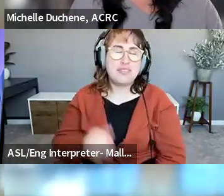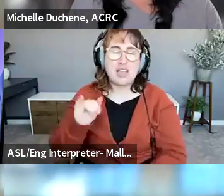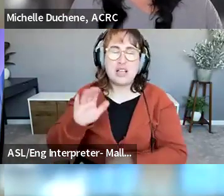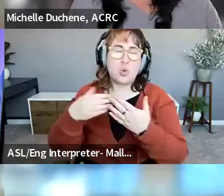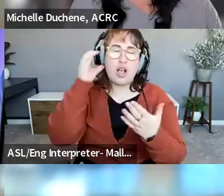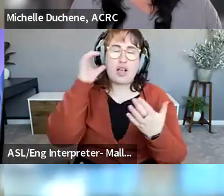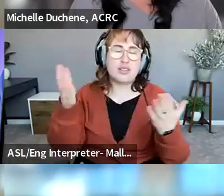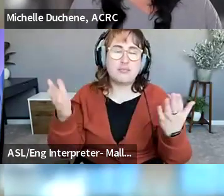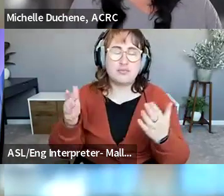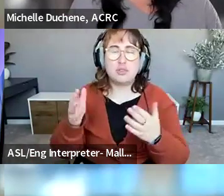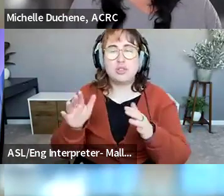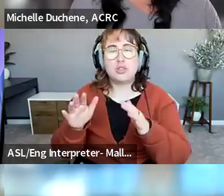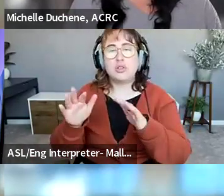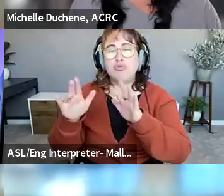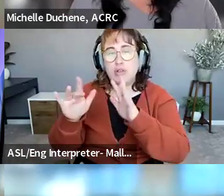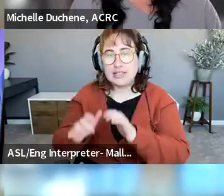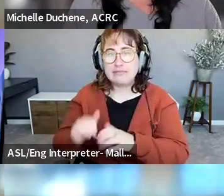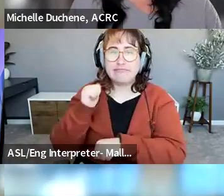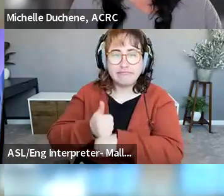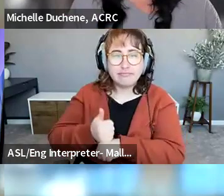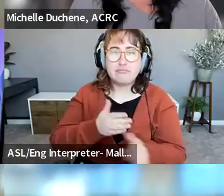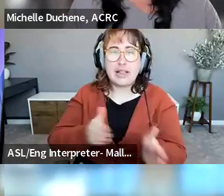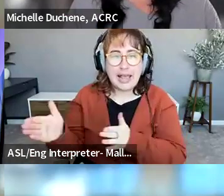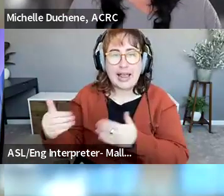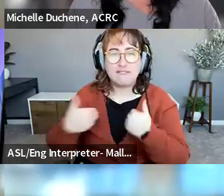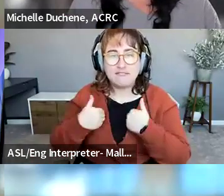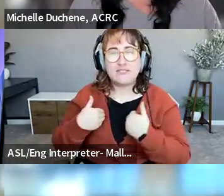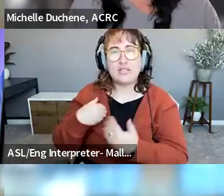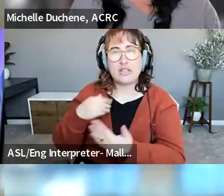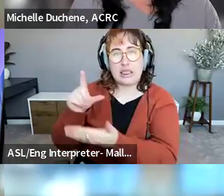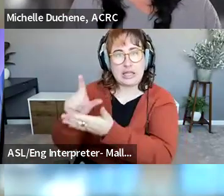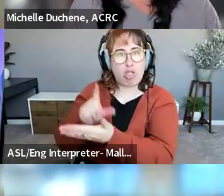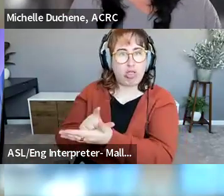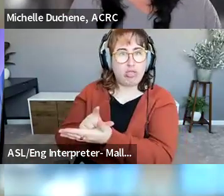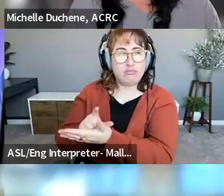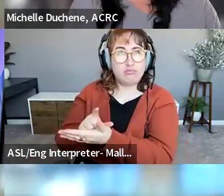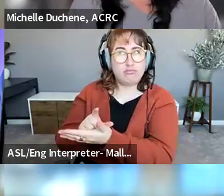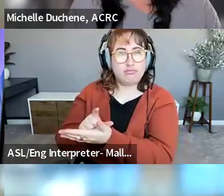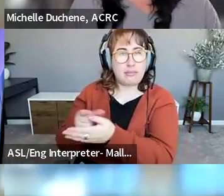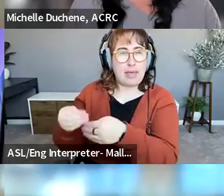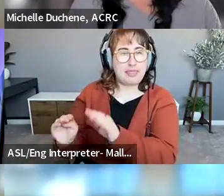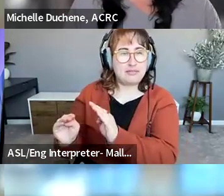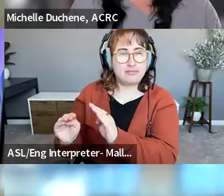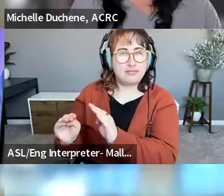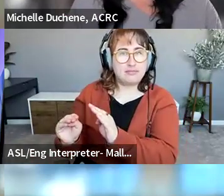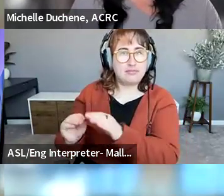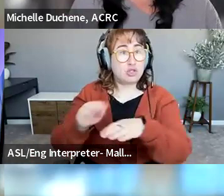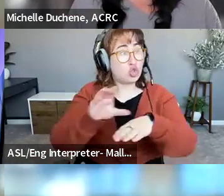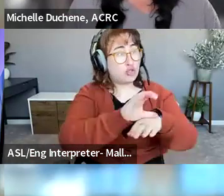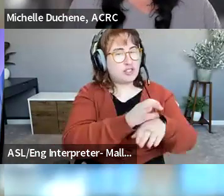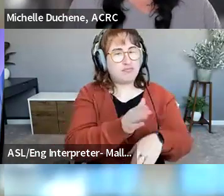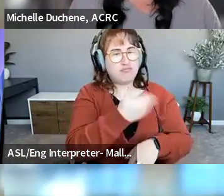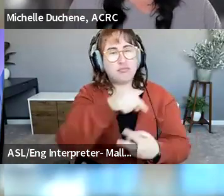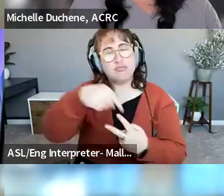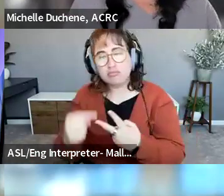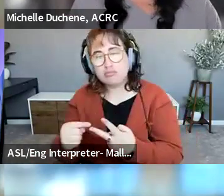Yeah. it's about writing it down and developing a plan. And it's a legal method to do that without going through